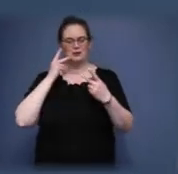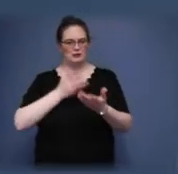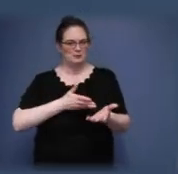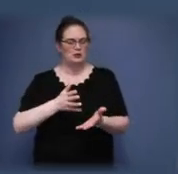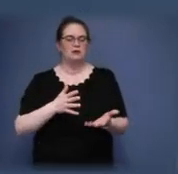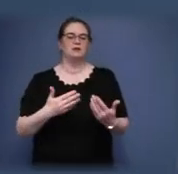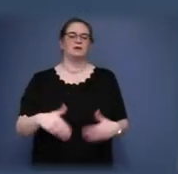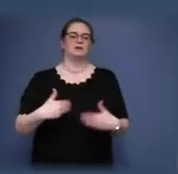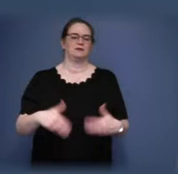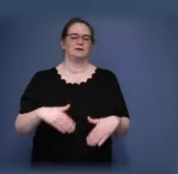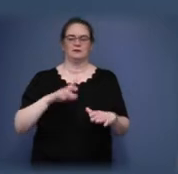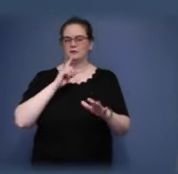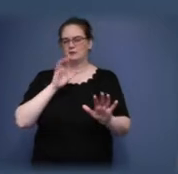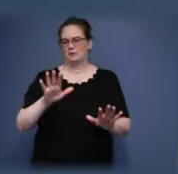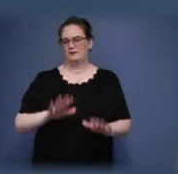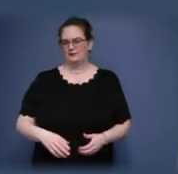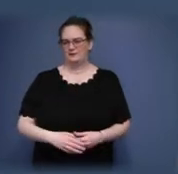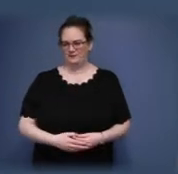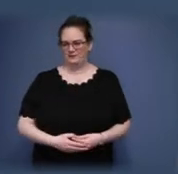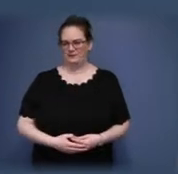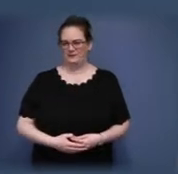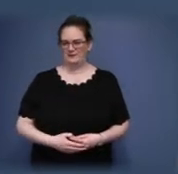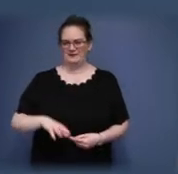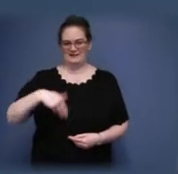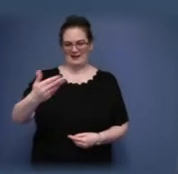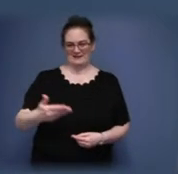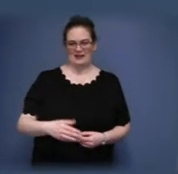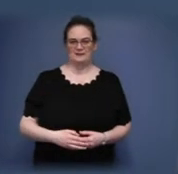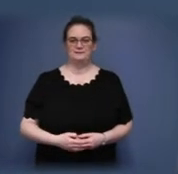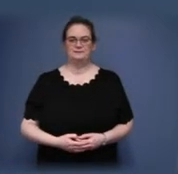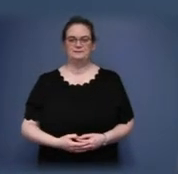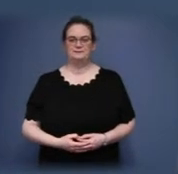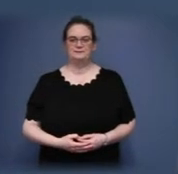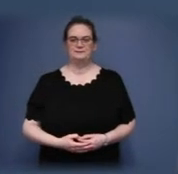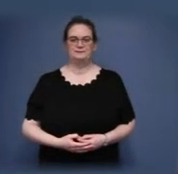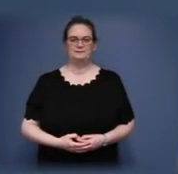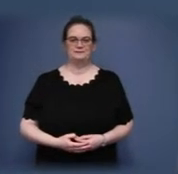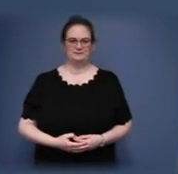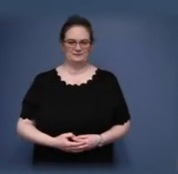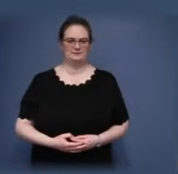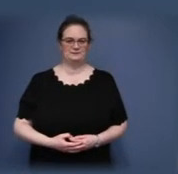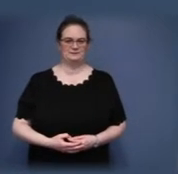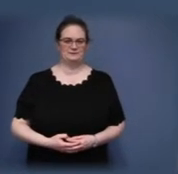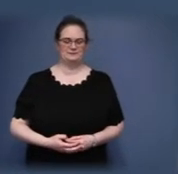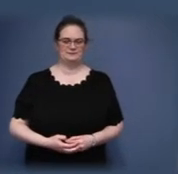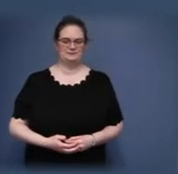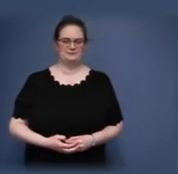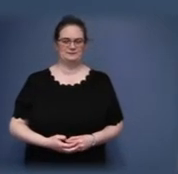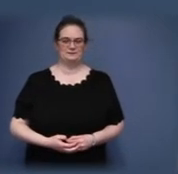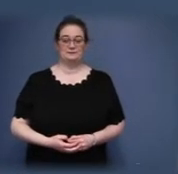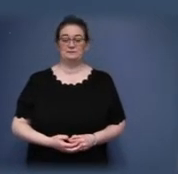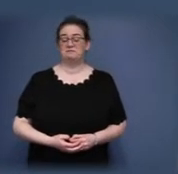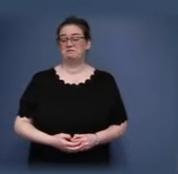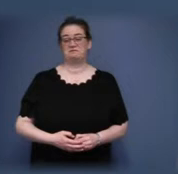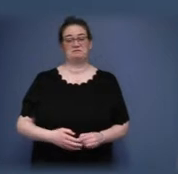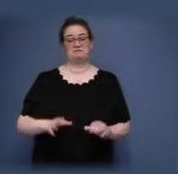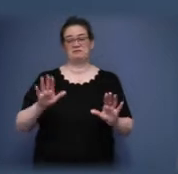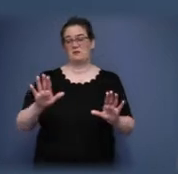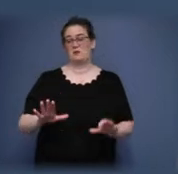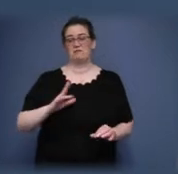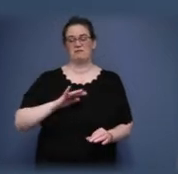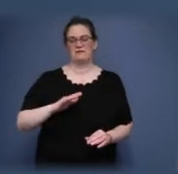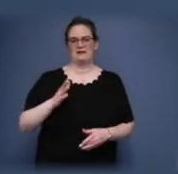it was wonderful. So you can go to the next slide if you want. So that's Honoria Wellness. Absolutely wonderful. That was the end